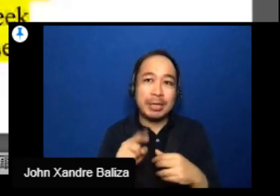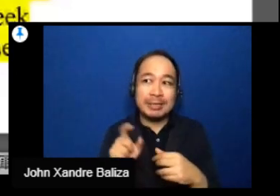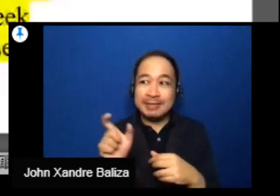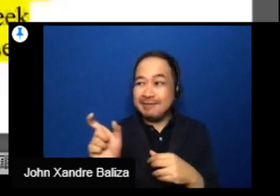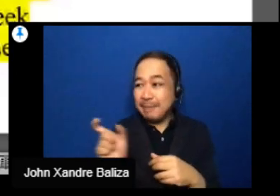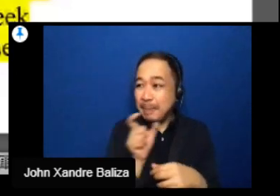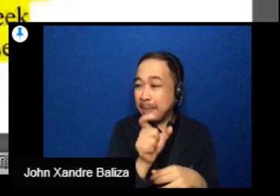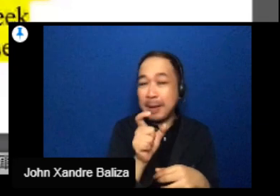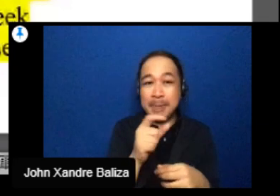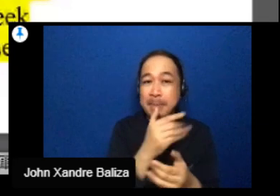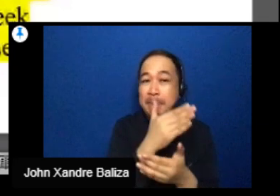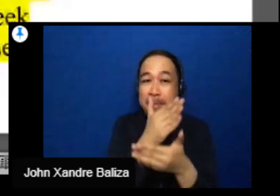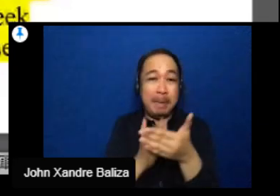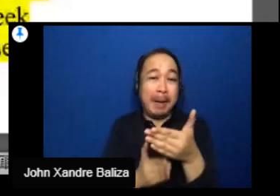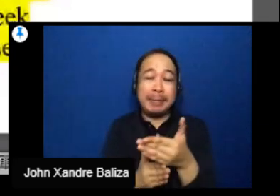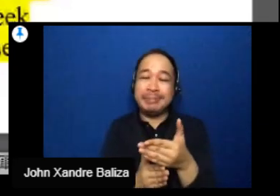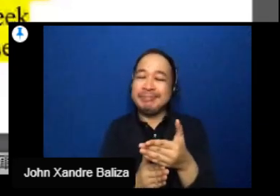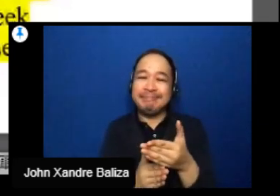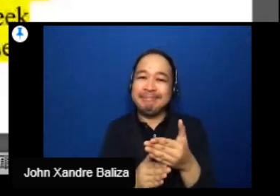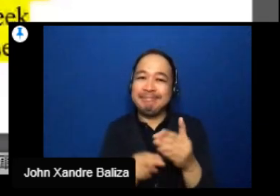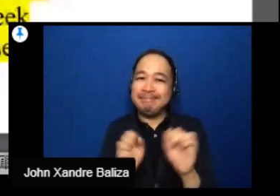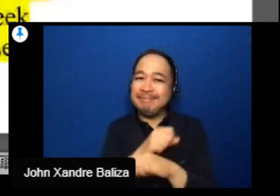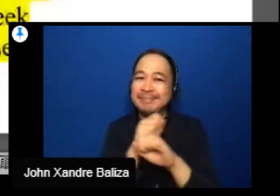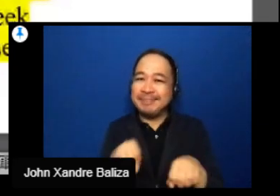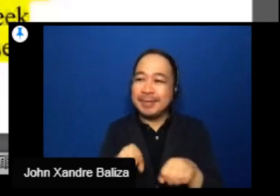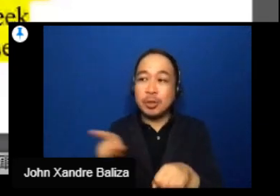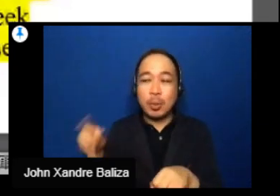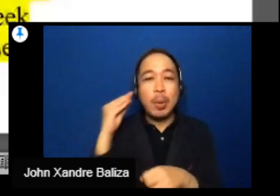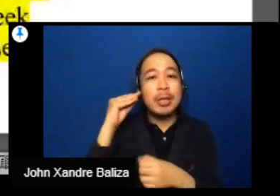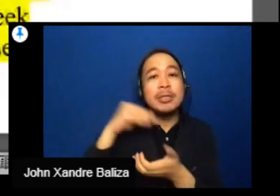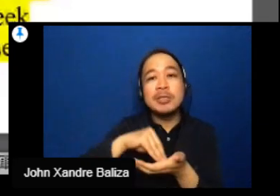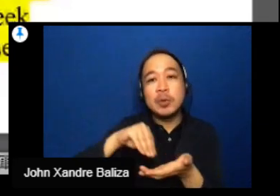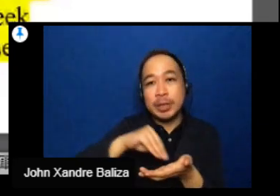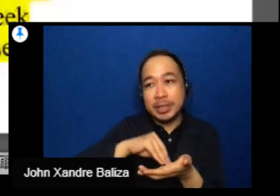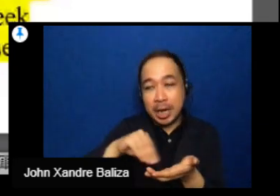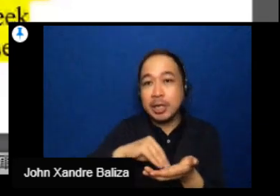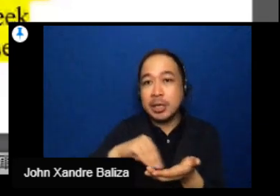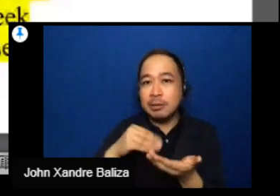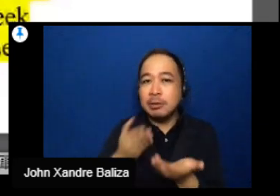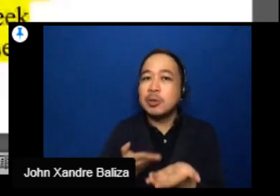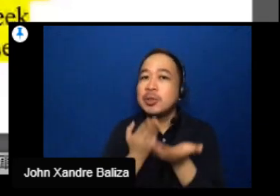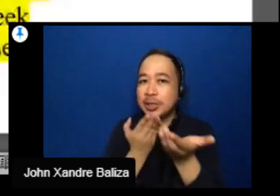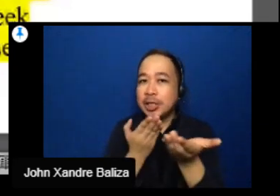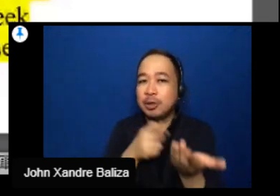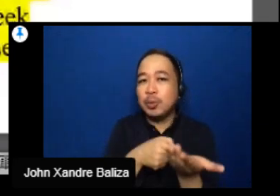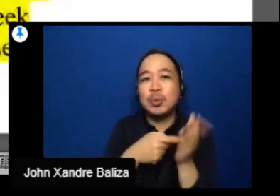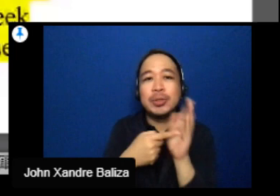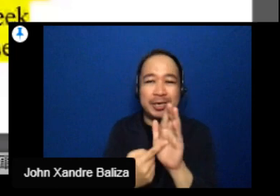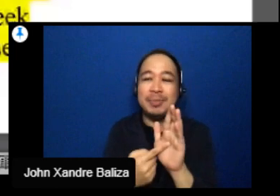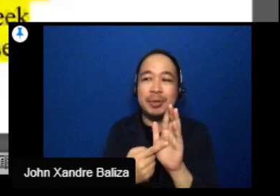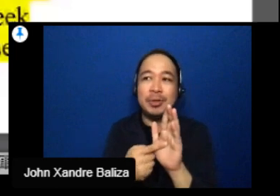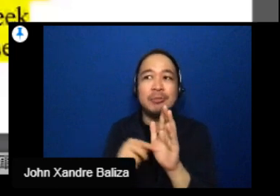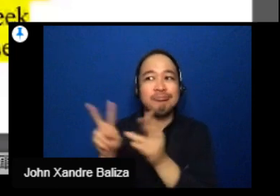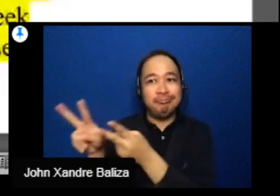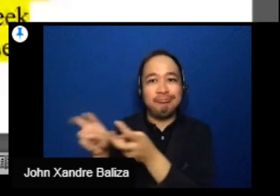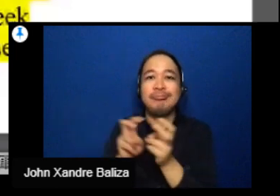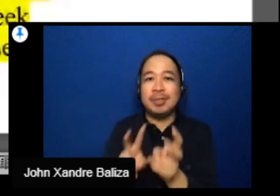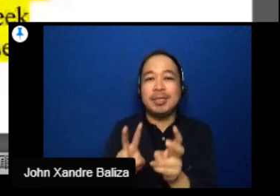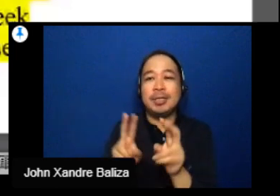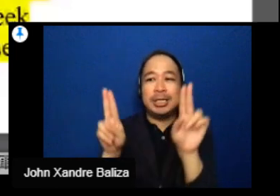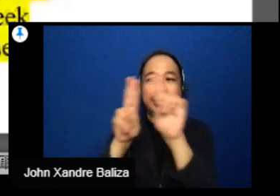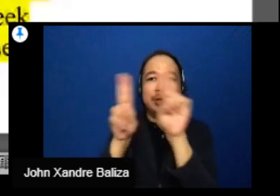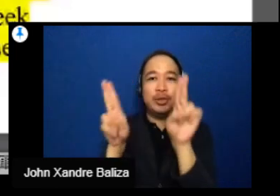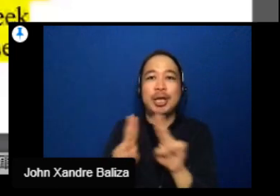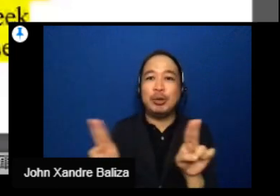So the suggestion from Secretariat is to reflect as it is in the internationally agreed